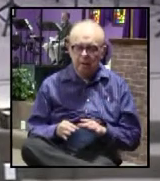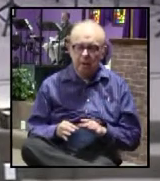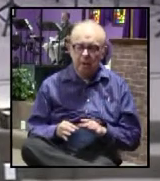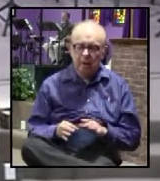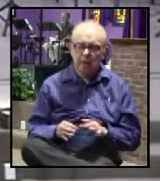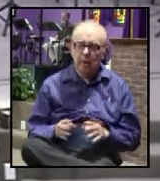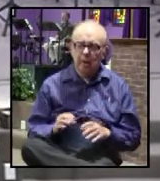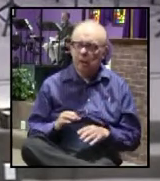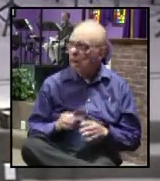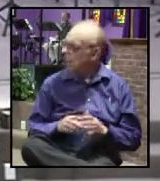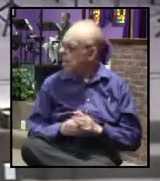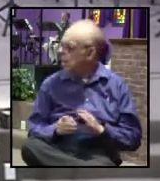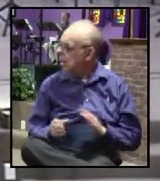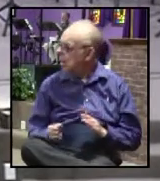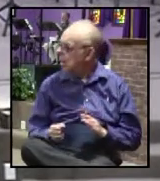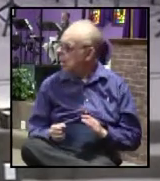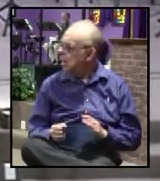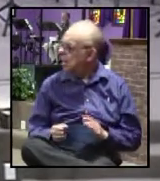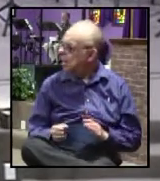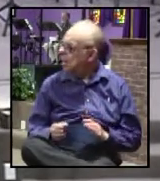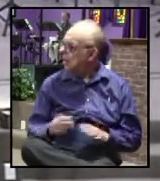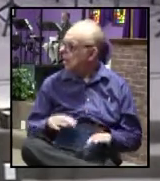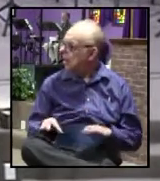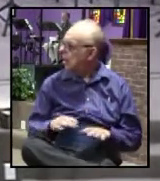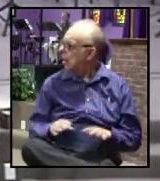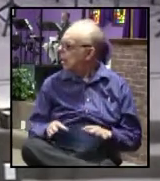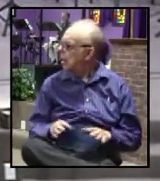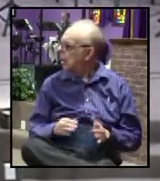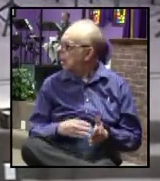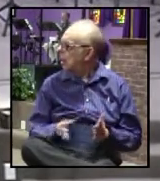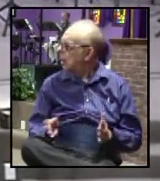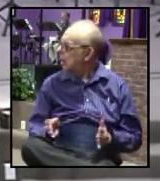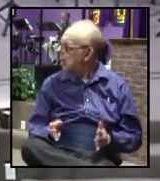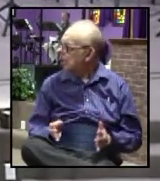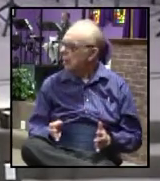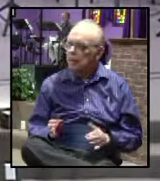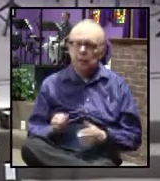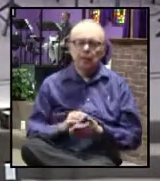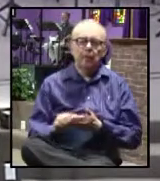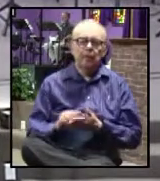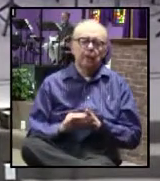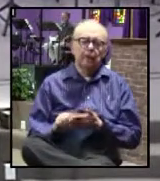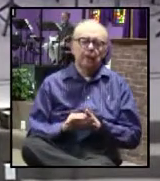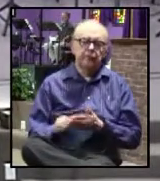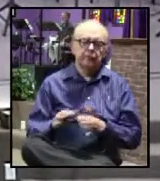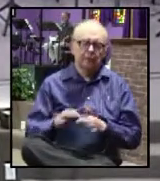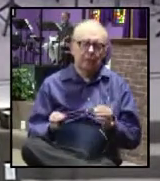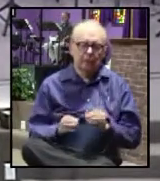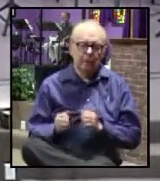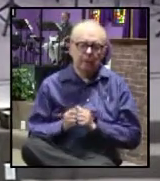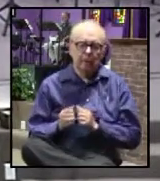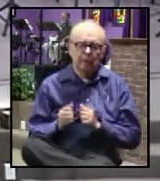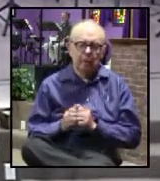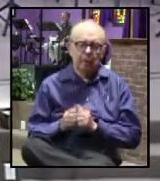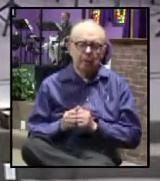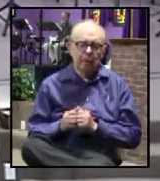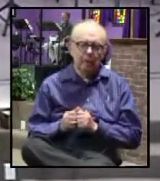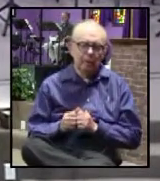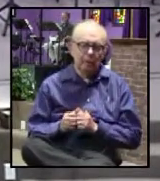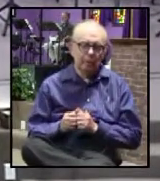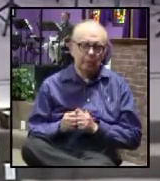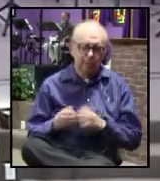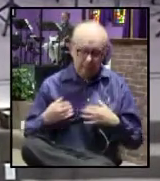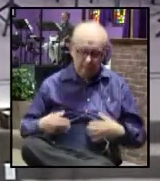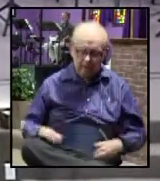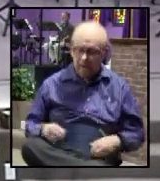feet. Sores on their feet. And what they do, Jesus is here and he's washing their feet with the garment that he's